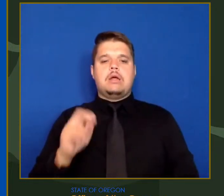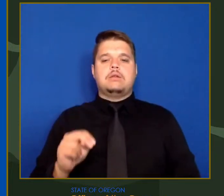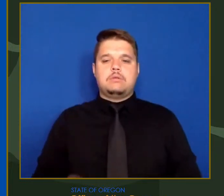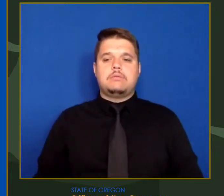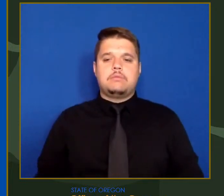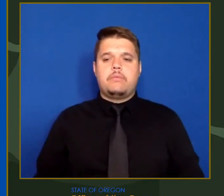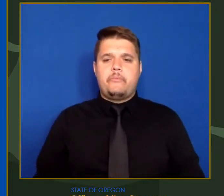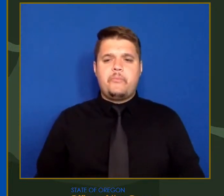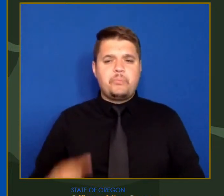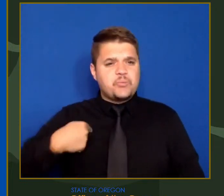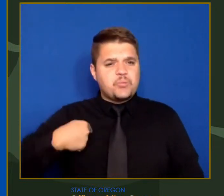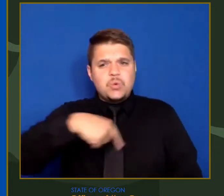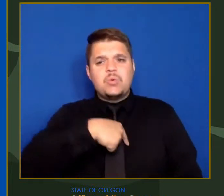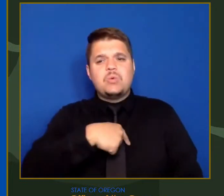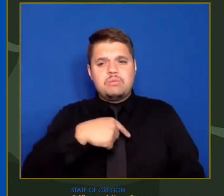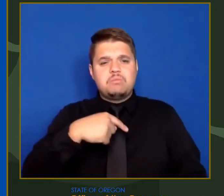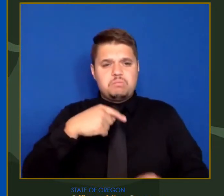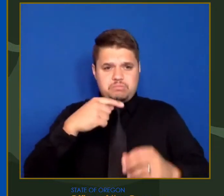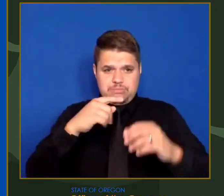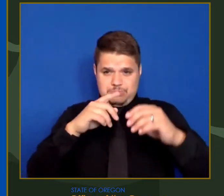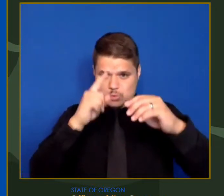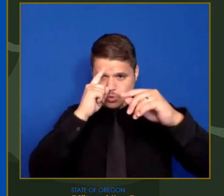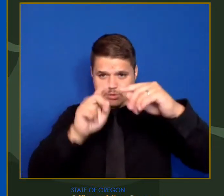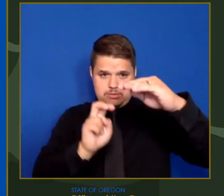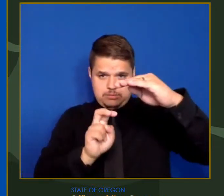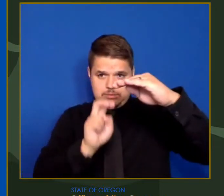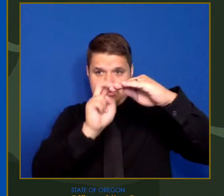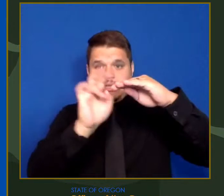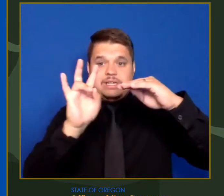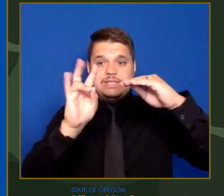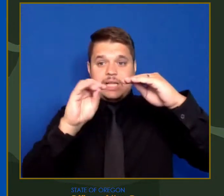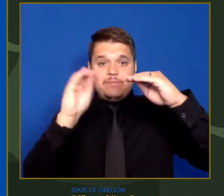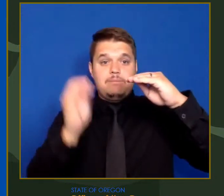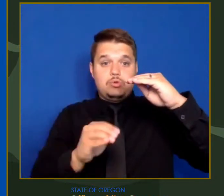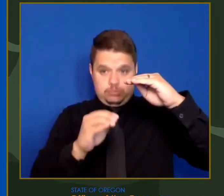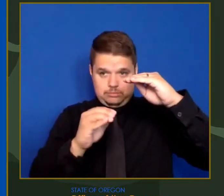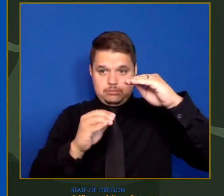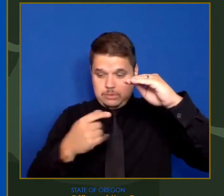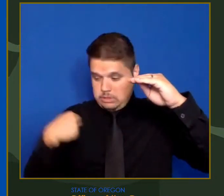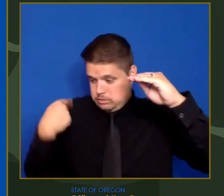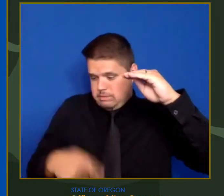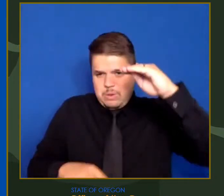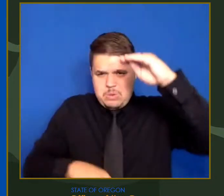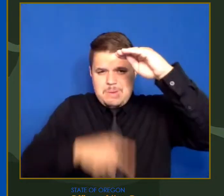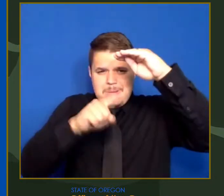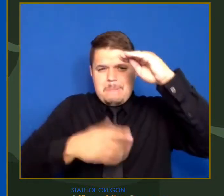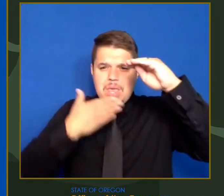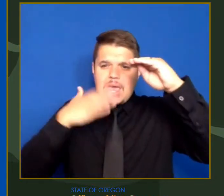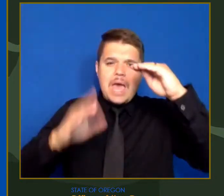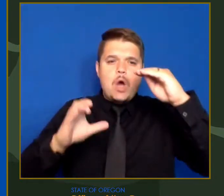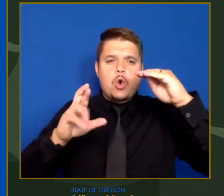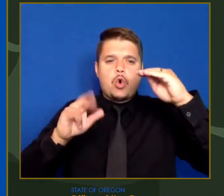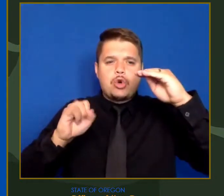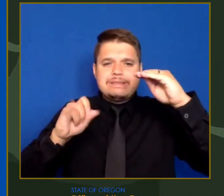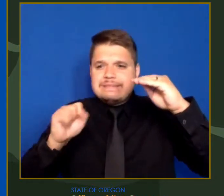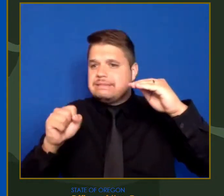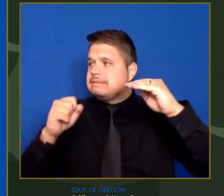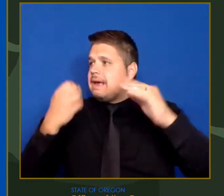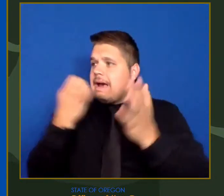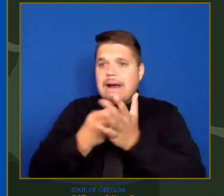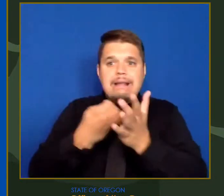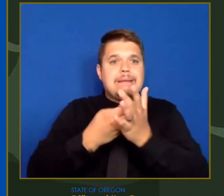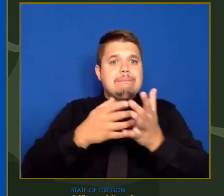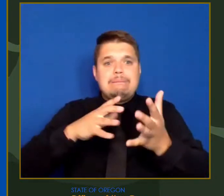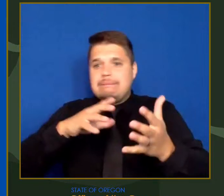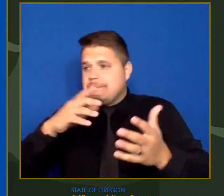of the crisis stage that we've been in statewide with the coronavirus pandemic, and we move back to the system that already existed